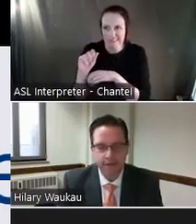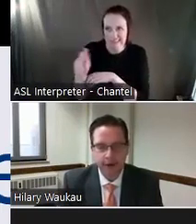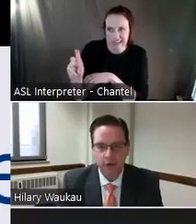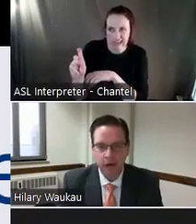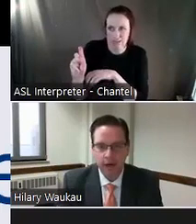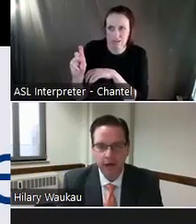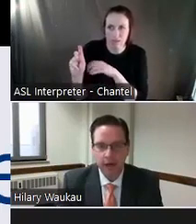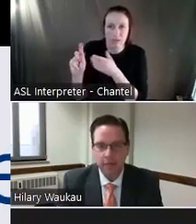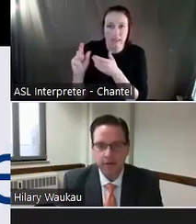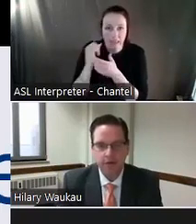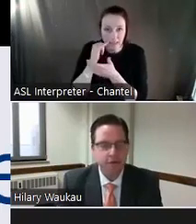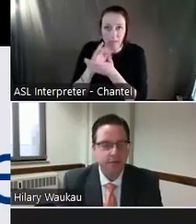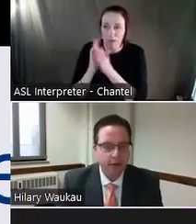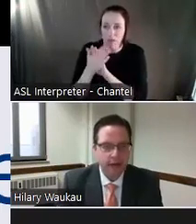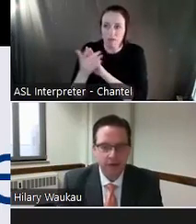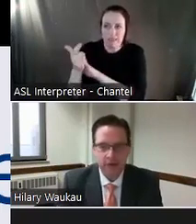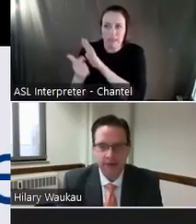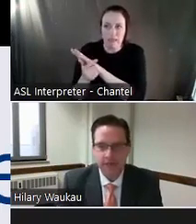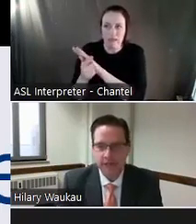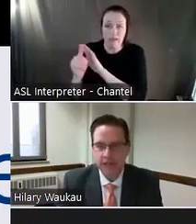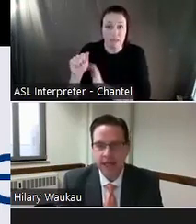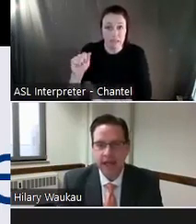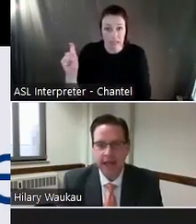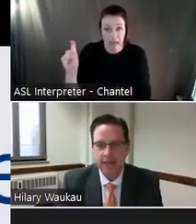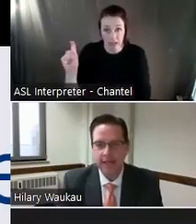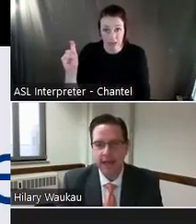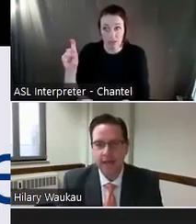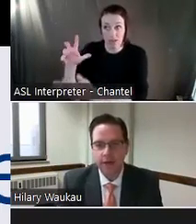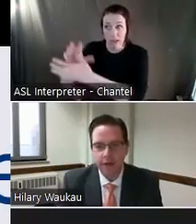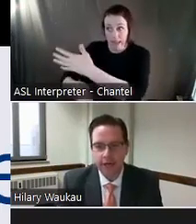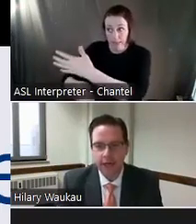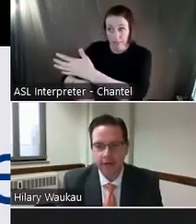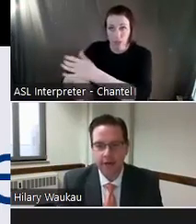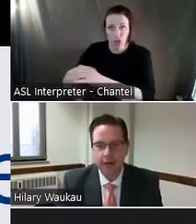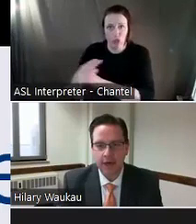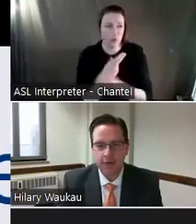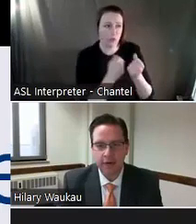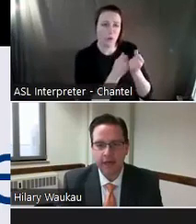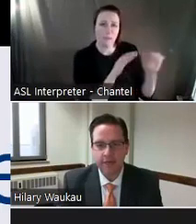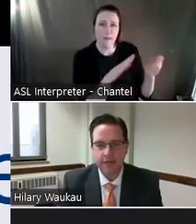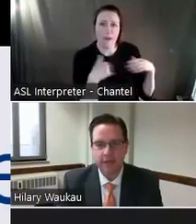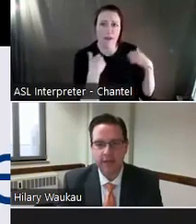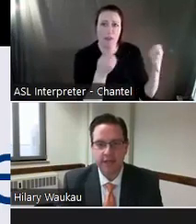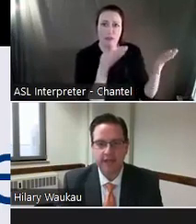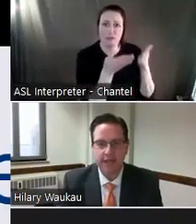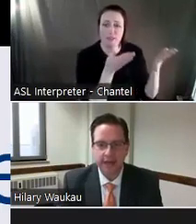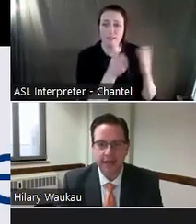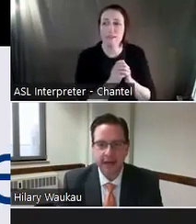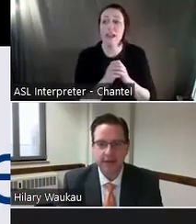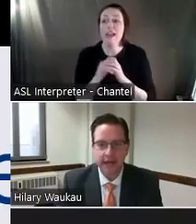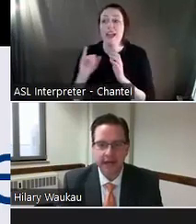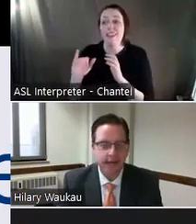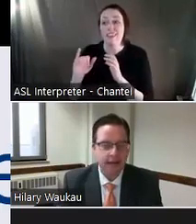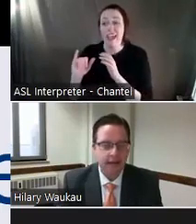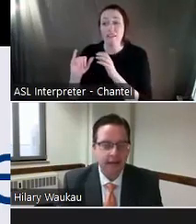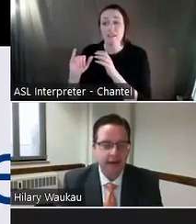legalization of marijuana, being used to support behavioral health services? And does that include any other derivatives such as Delta 8, 9,